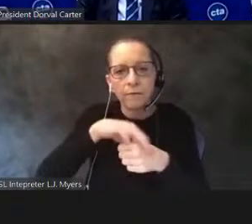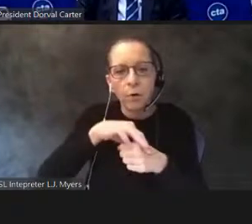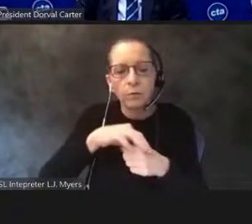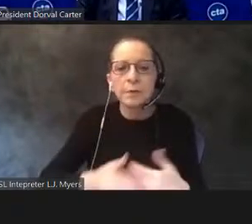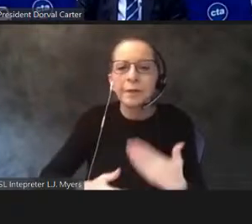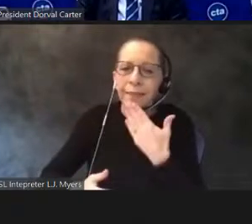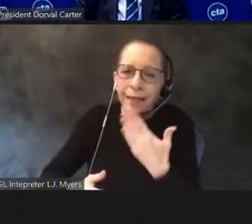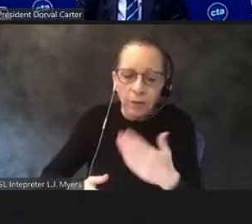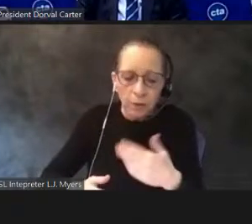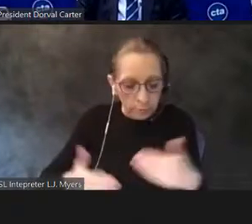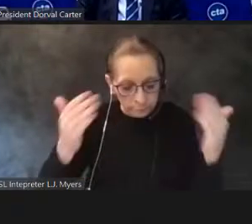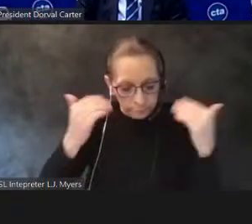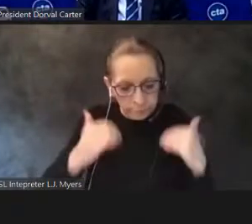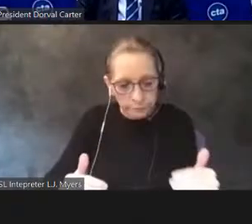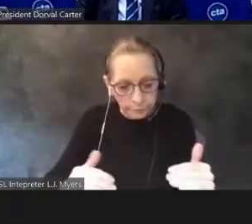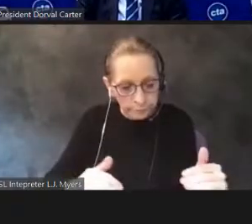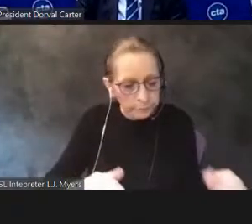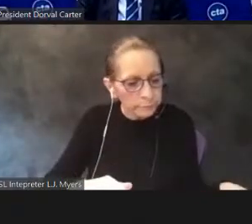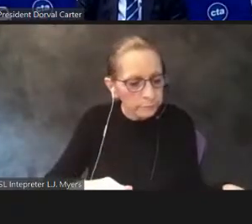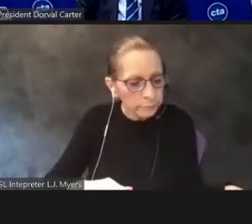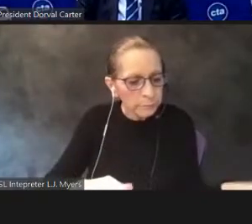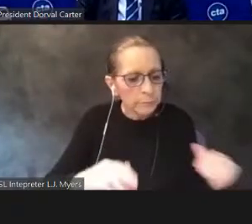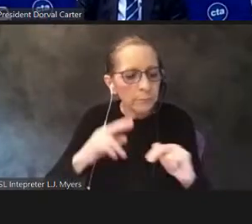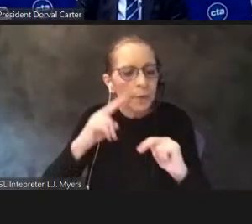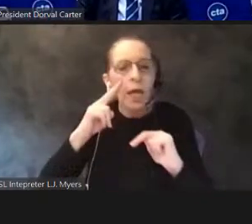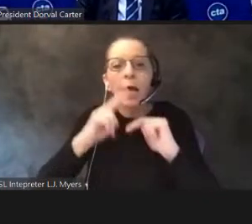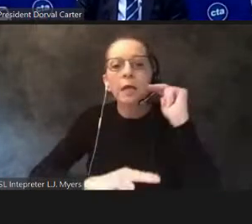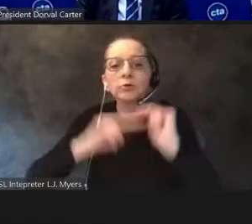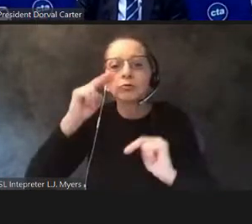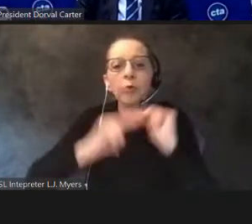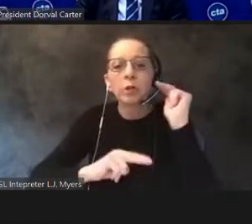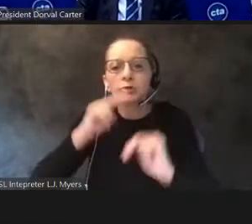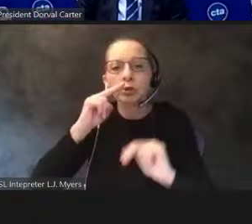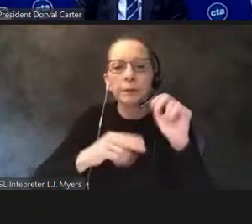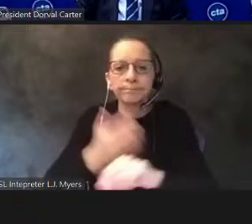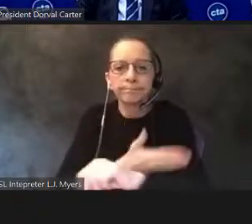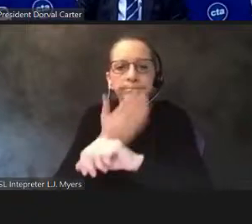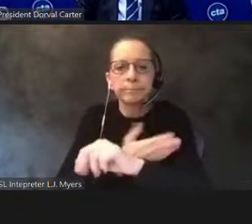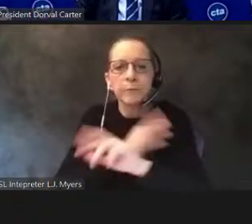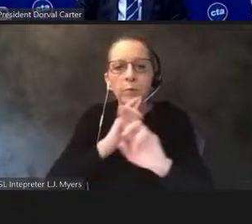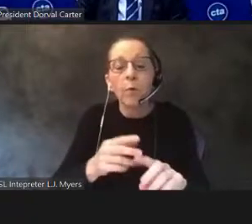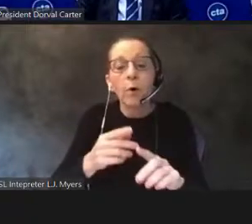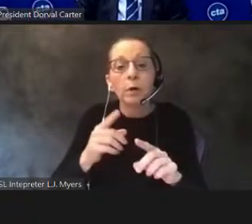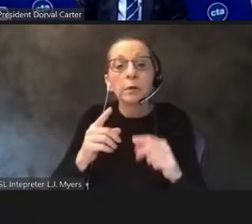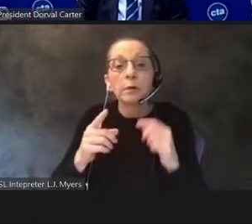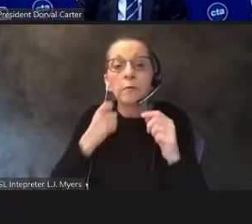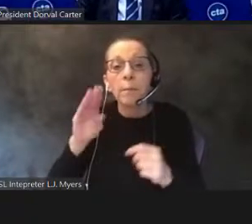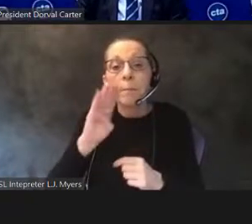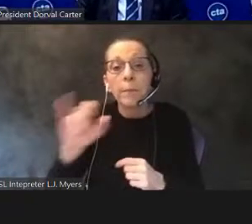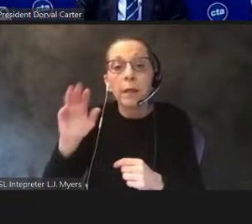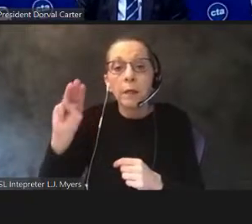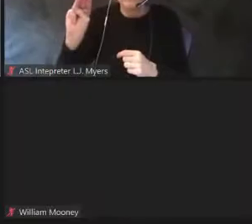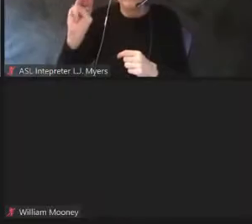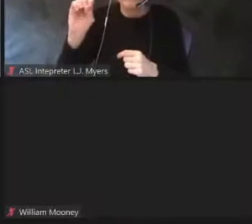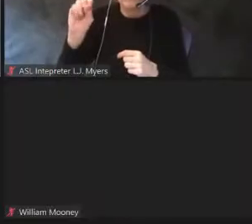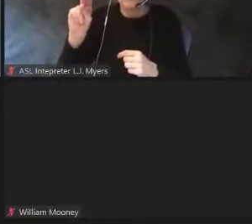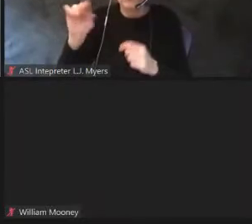Thank you. Our next order of business is a construction report. We'll hear from Bill Mooney.